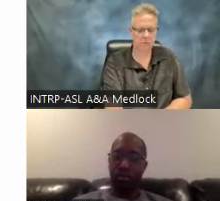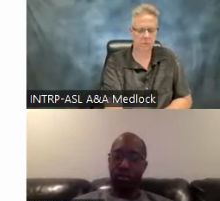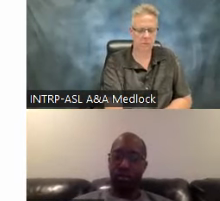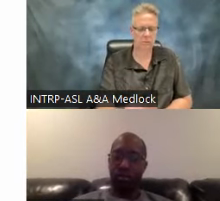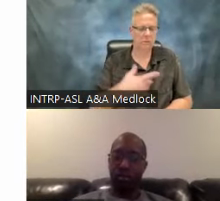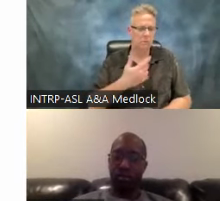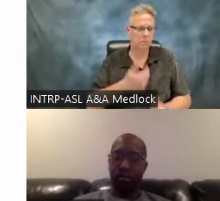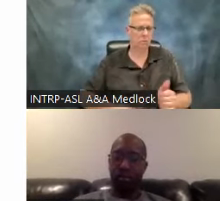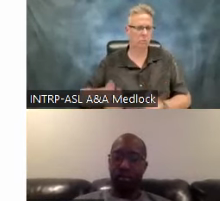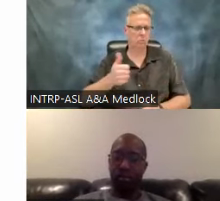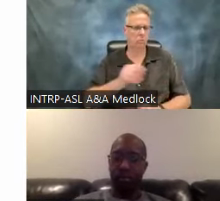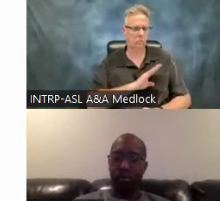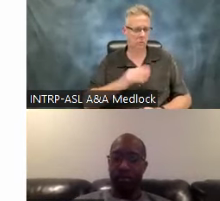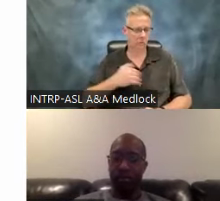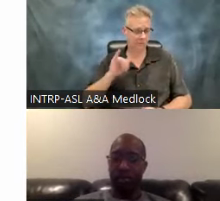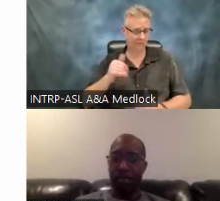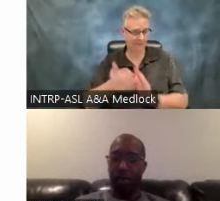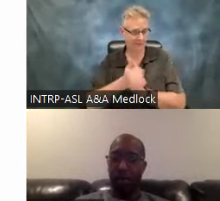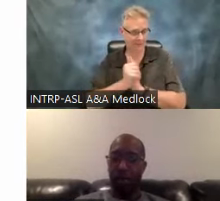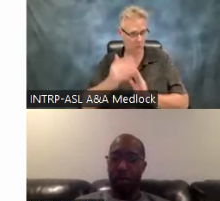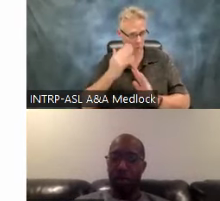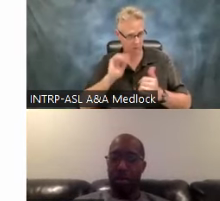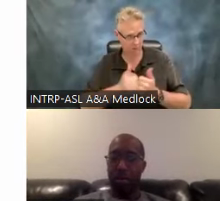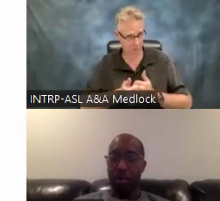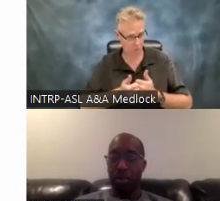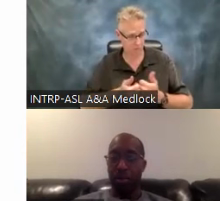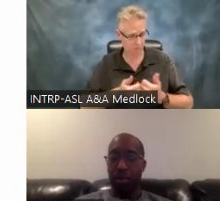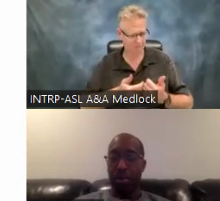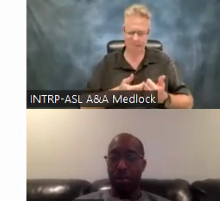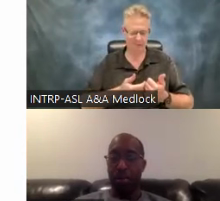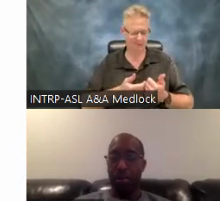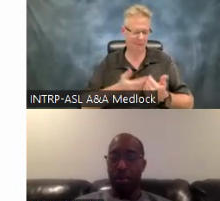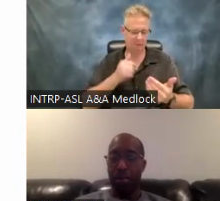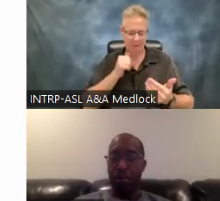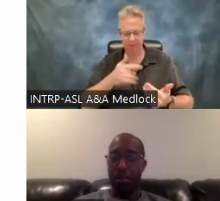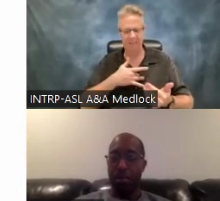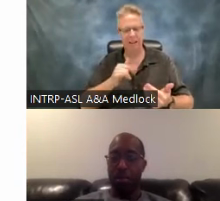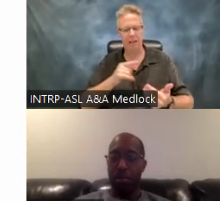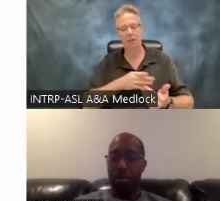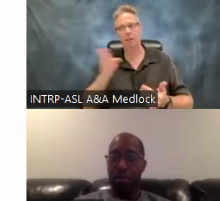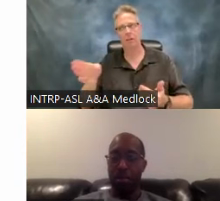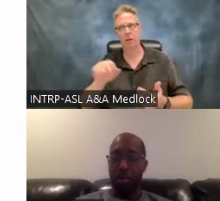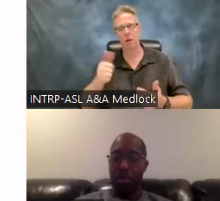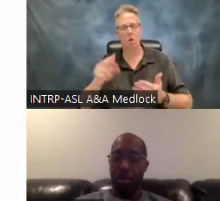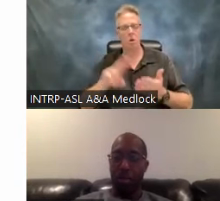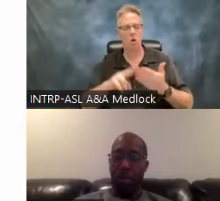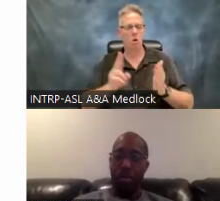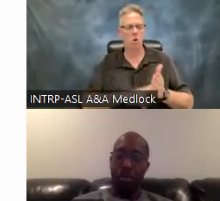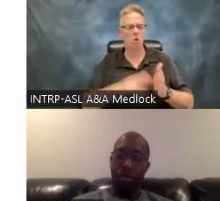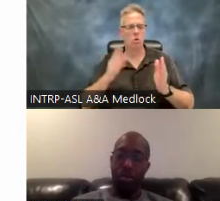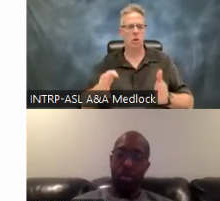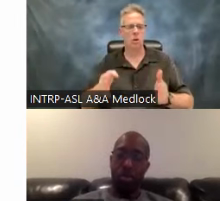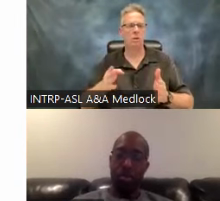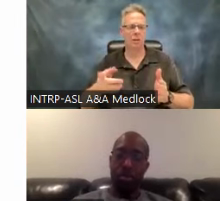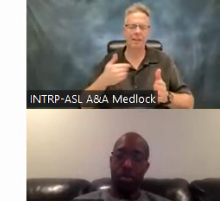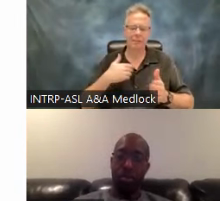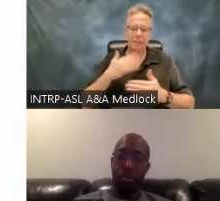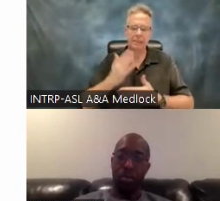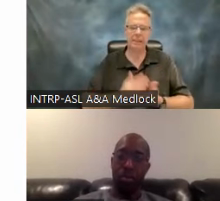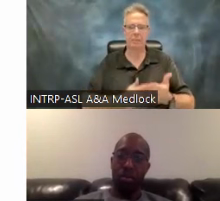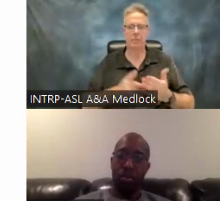specific skills is unlikely, you know, so it feels like a contractor or, you know, some kind of, like there are people